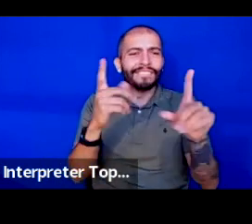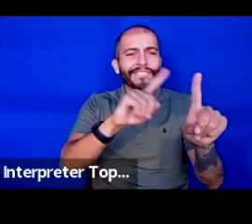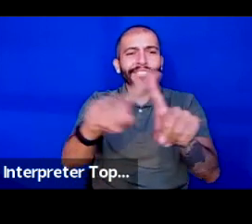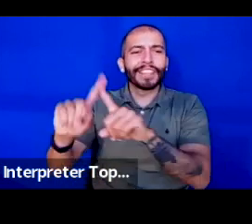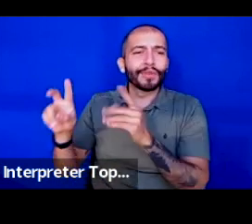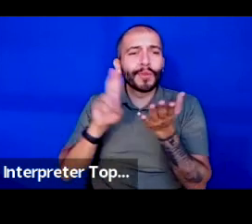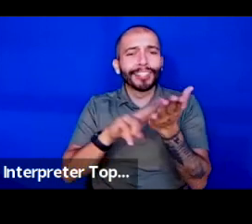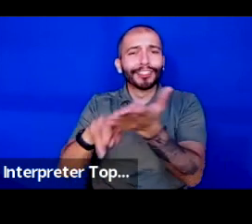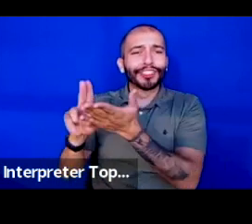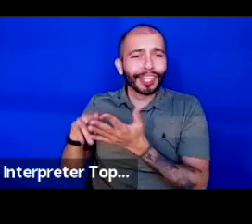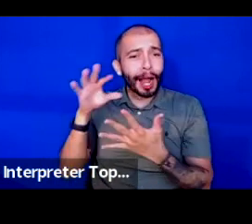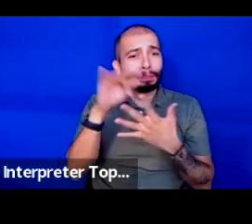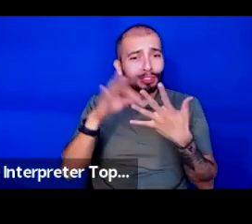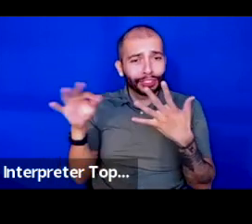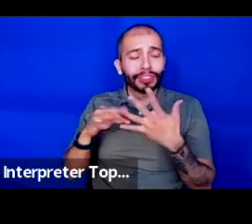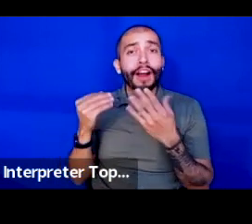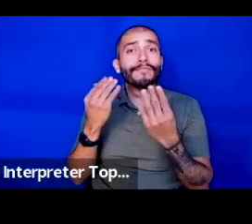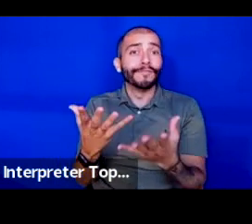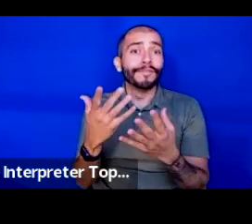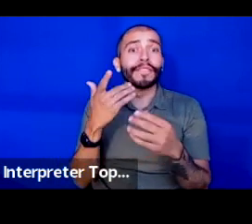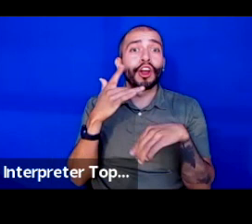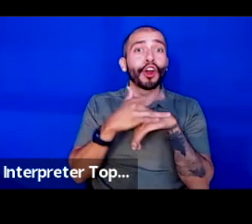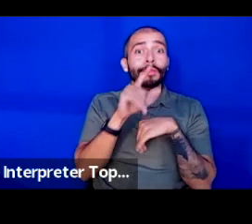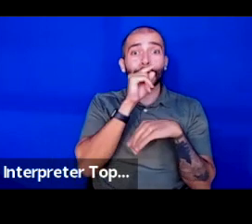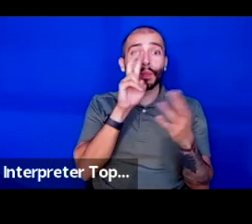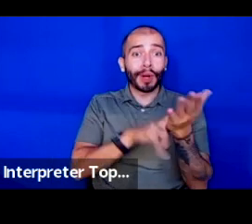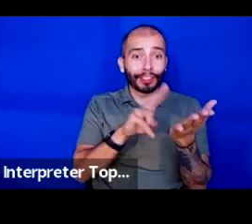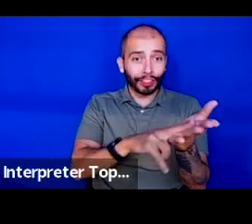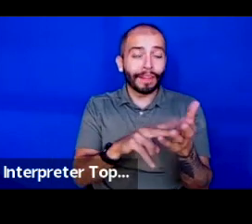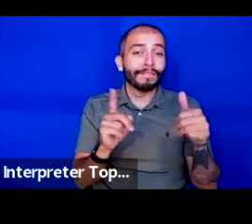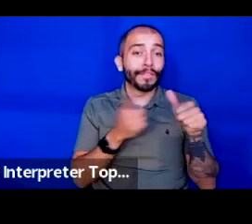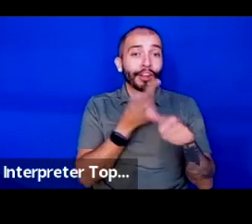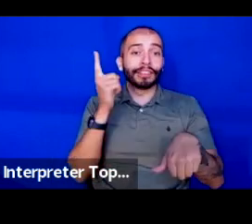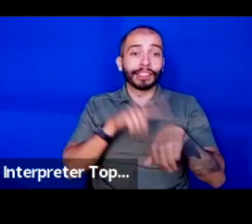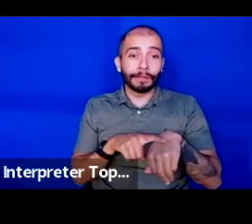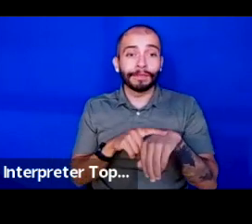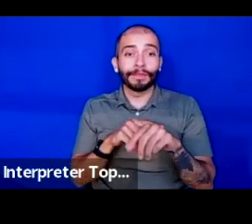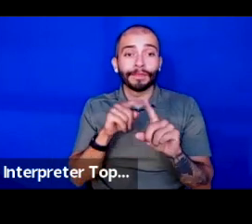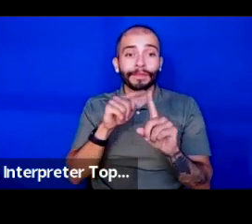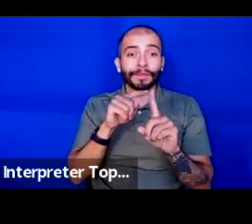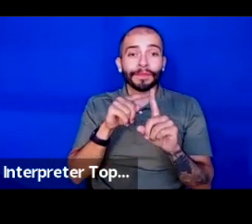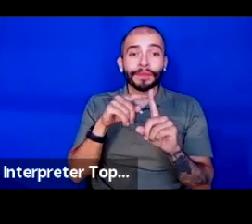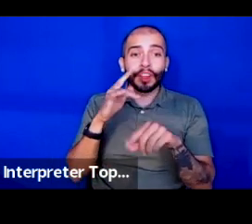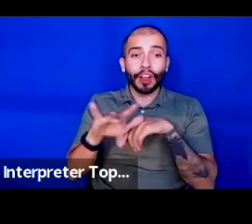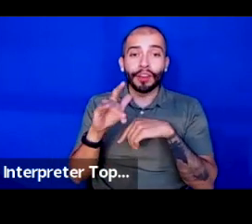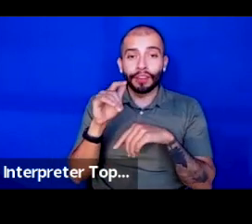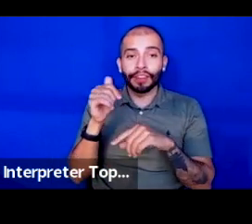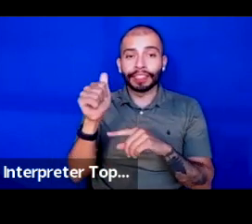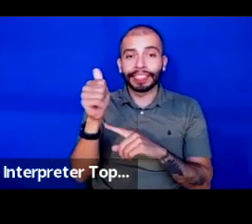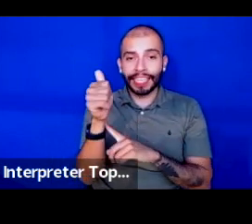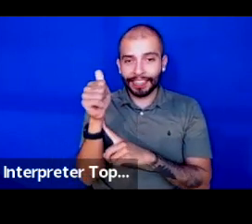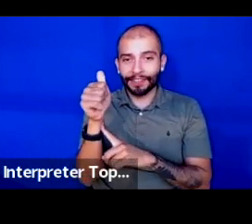If you use the code EARLY10 in capitals, you can save an additional 10% on a full series